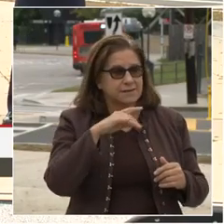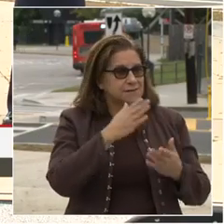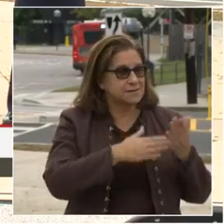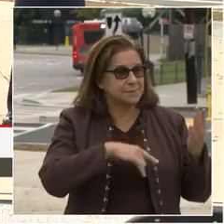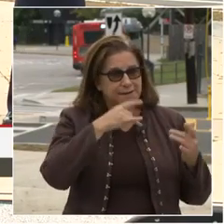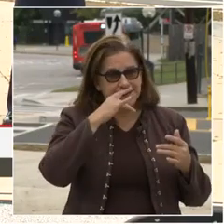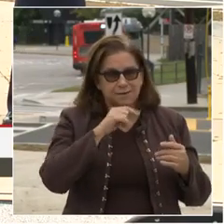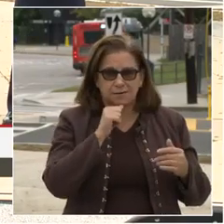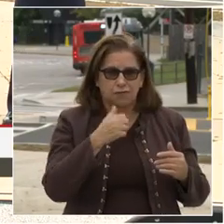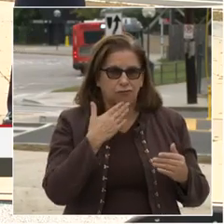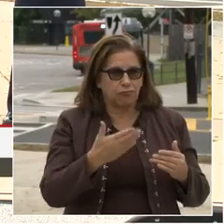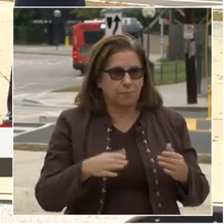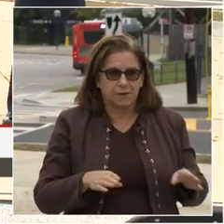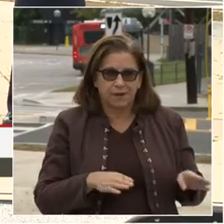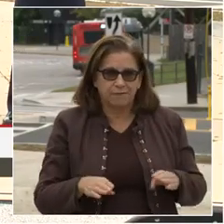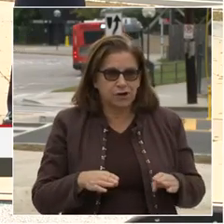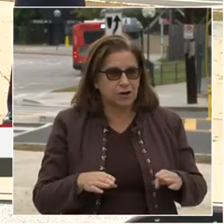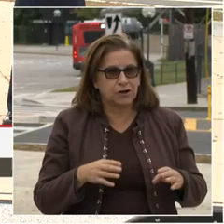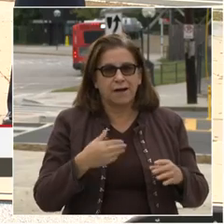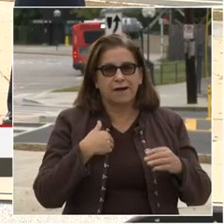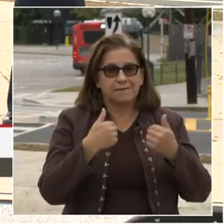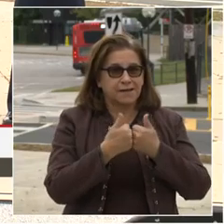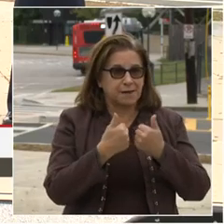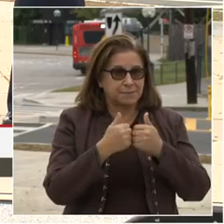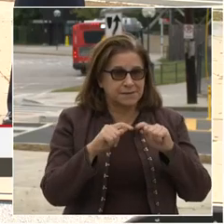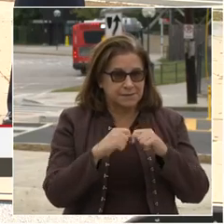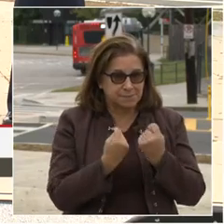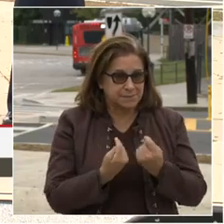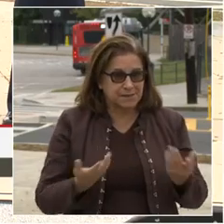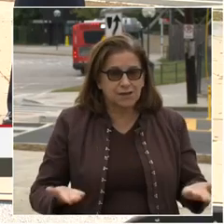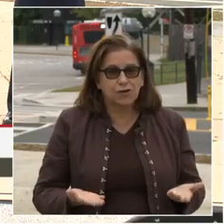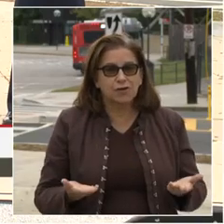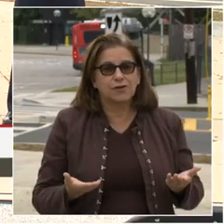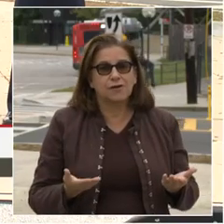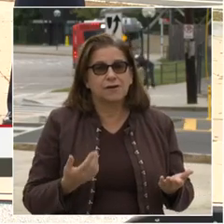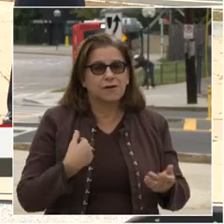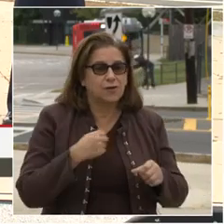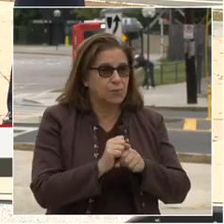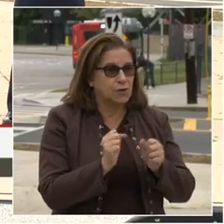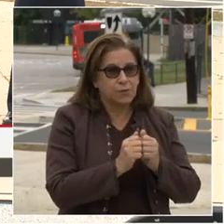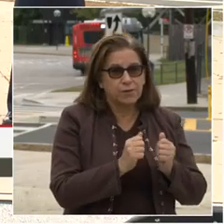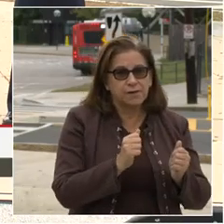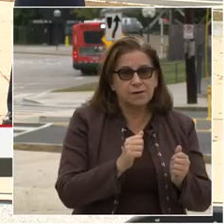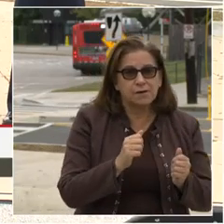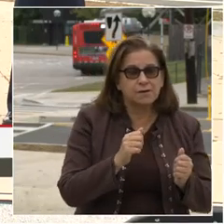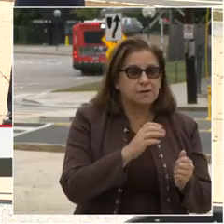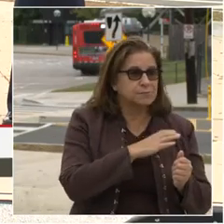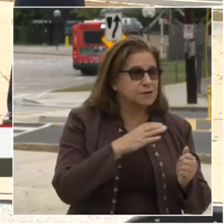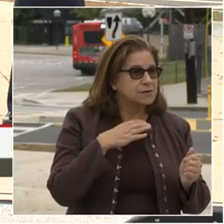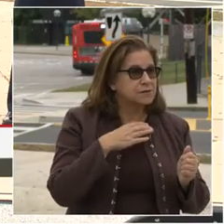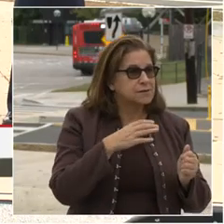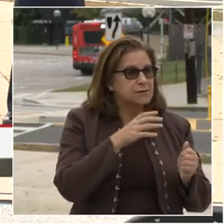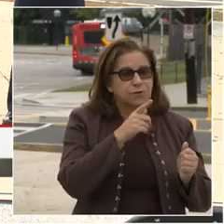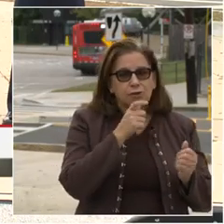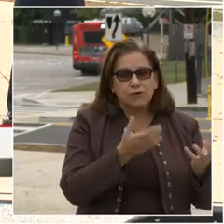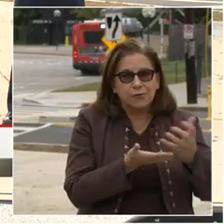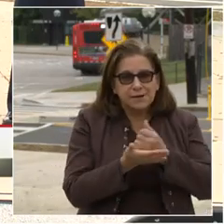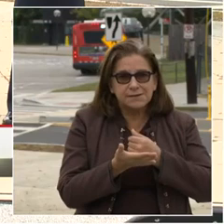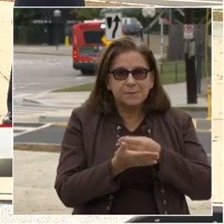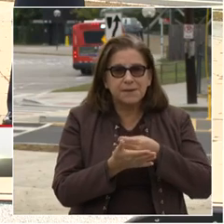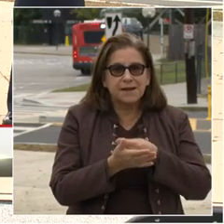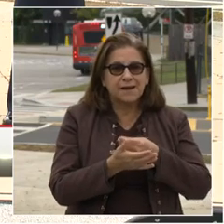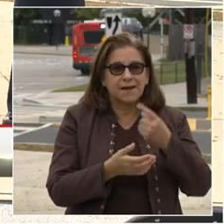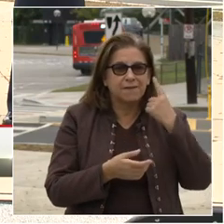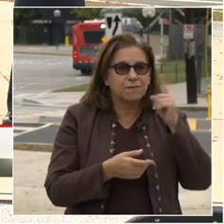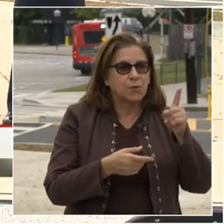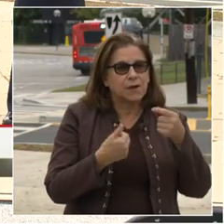the first gaming team in D.C., formed a business. We worked with Commissioner Holmes, got the money in the budget to create a gaming lab. We were told we couldn't